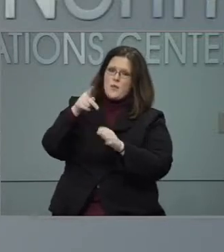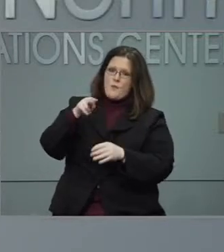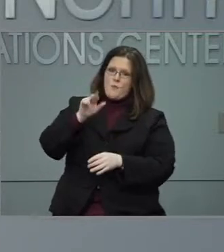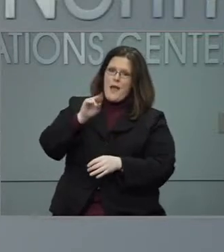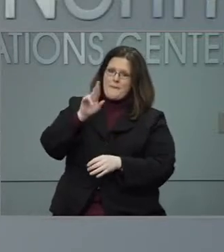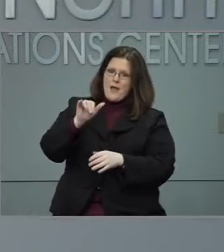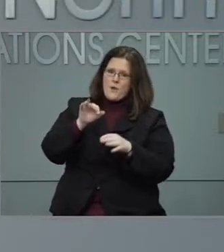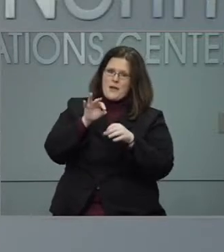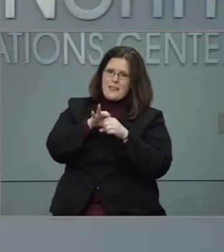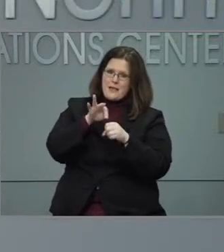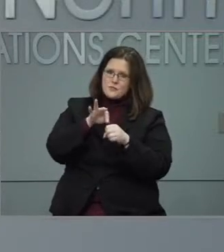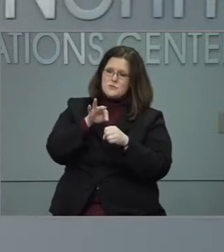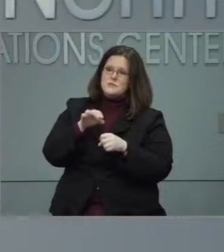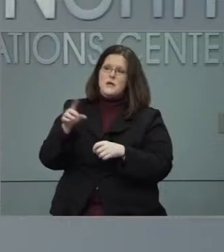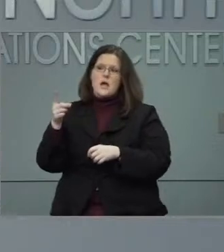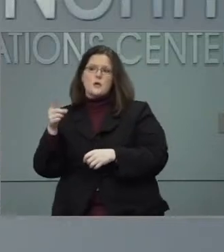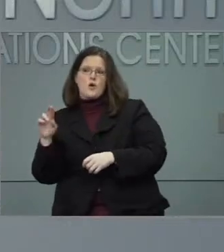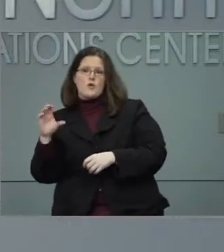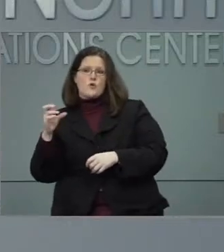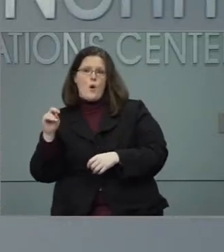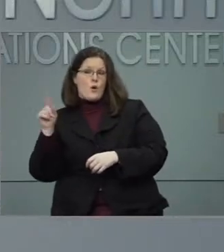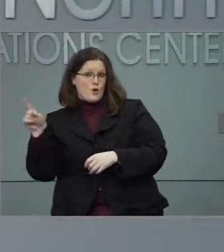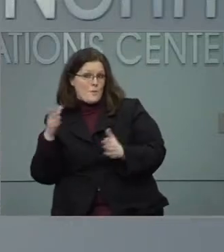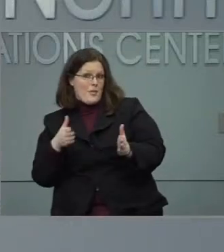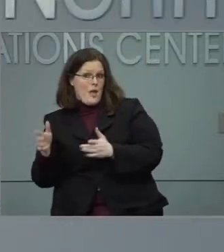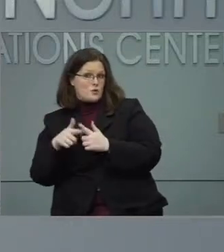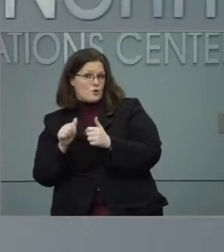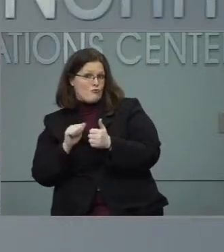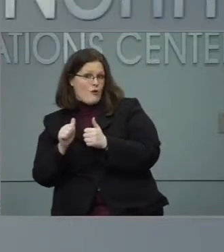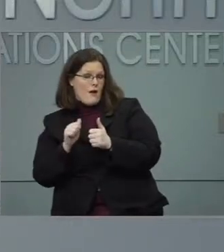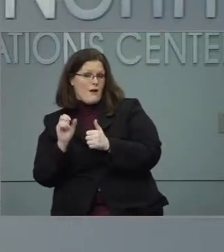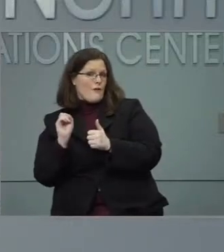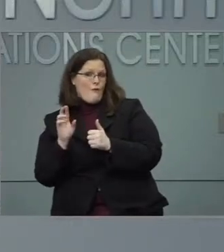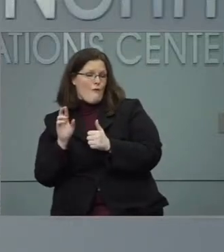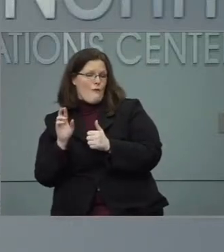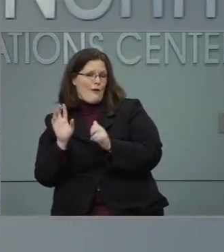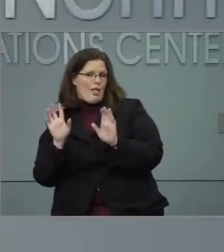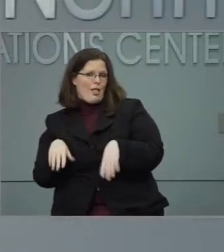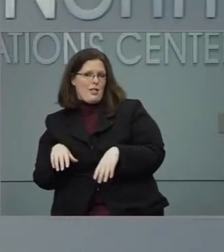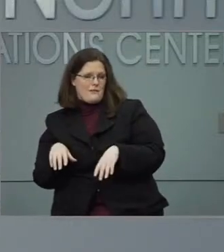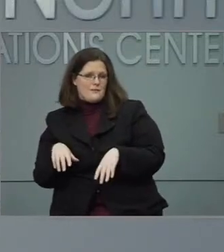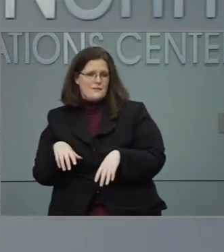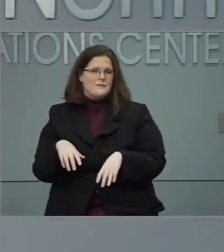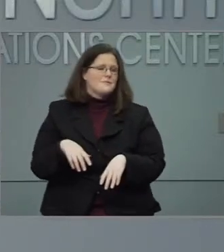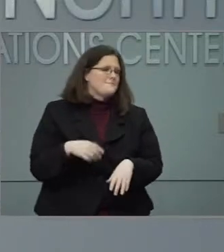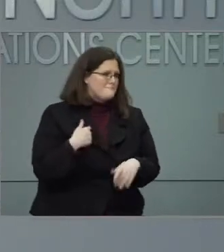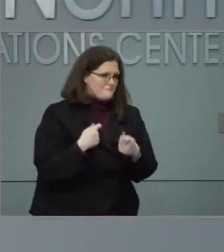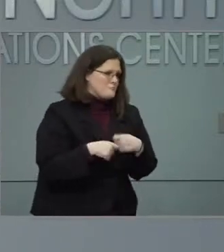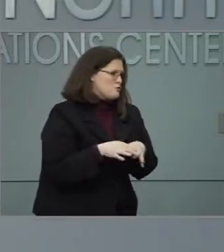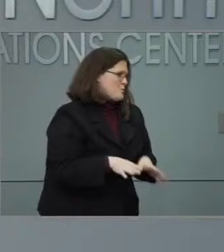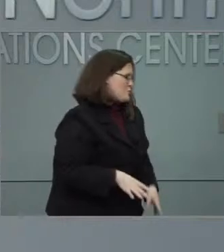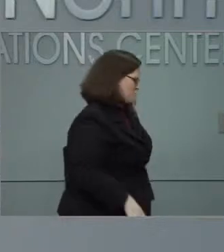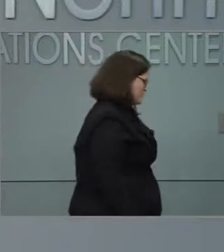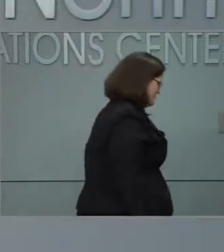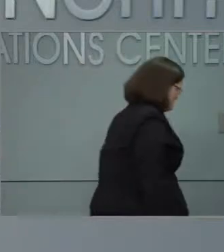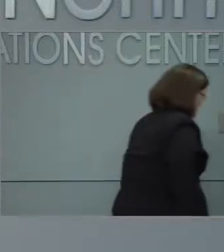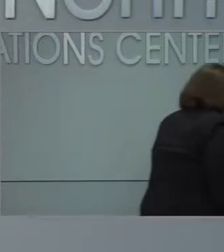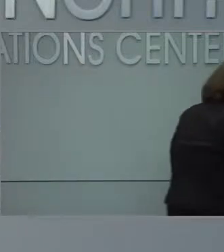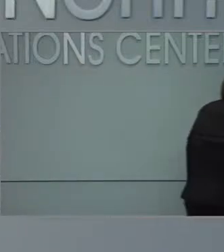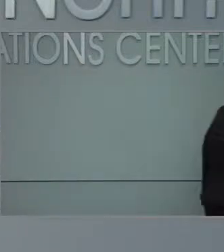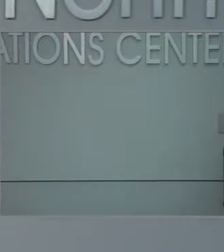you actively considering running, or are you completely ruling it out? I don't have any plans